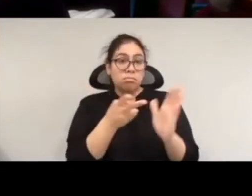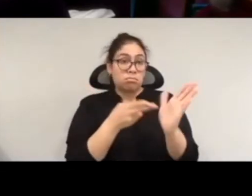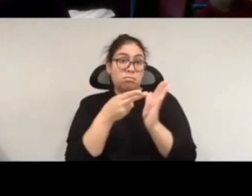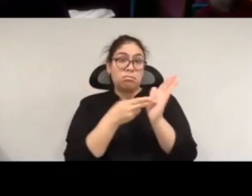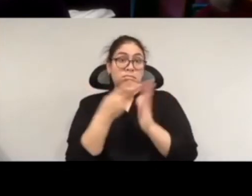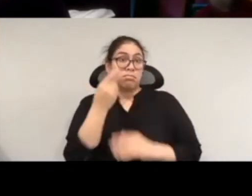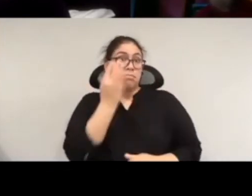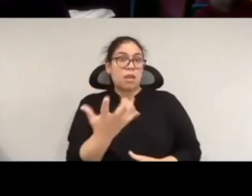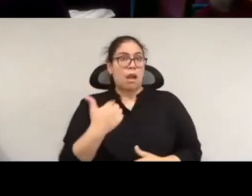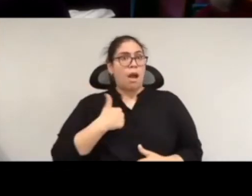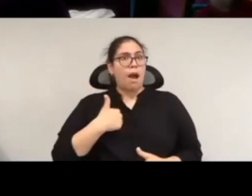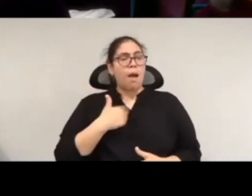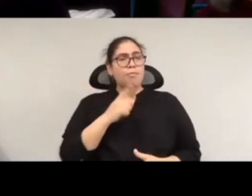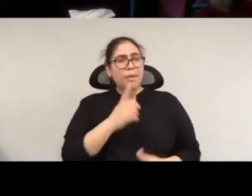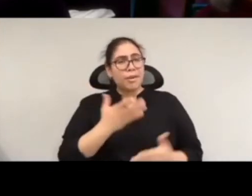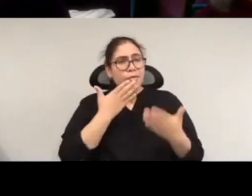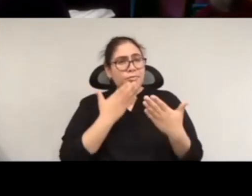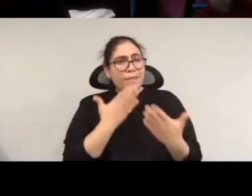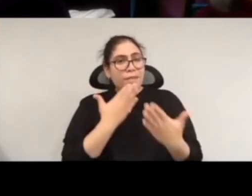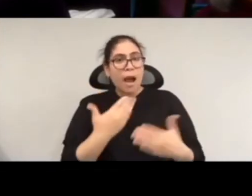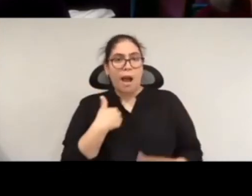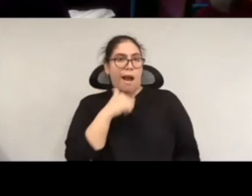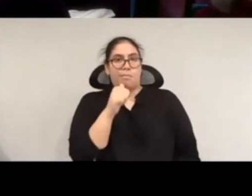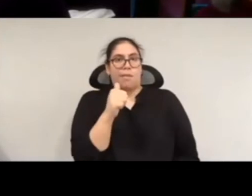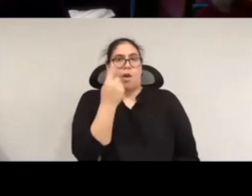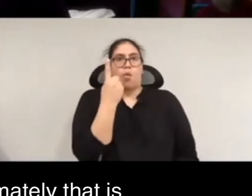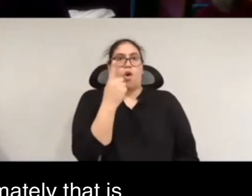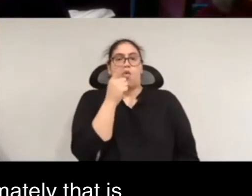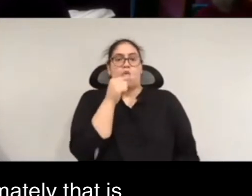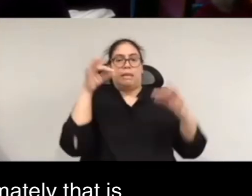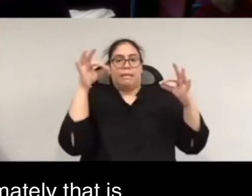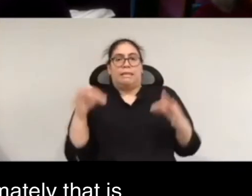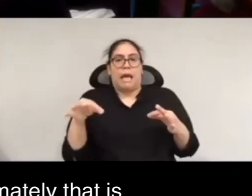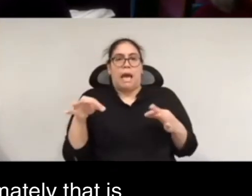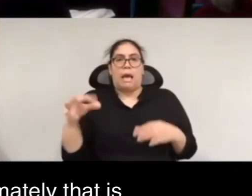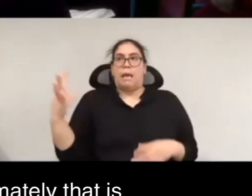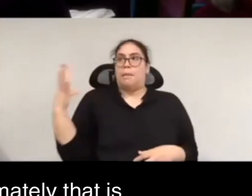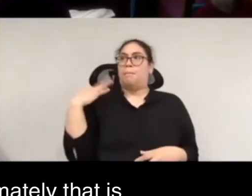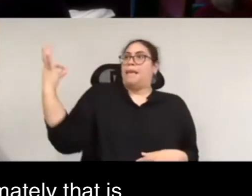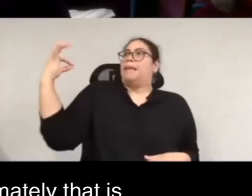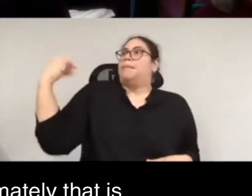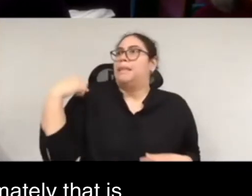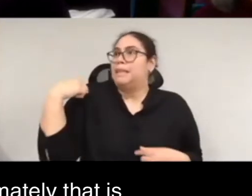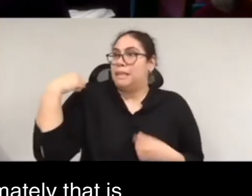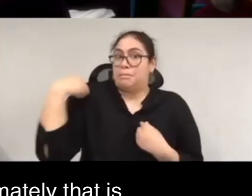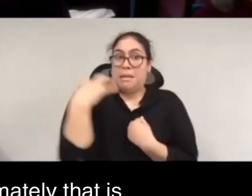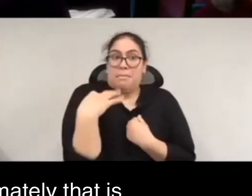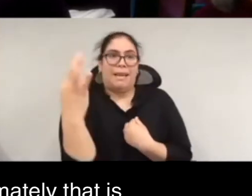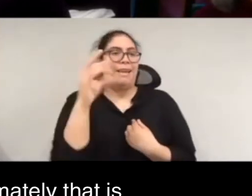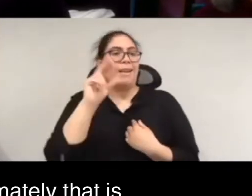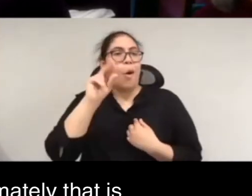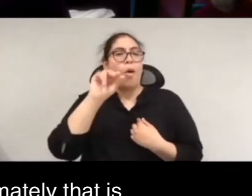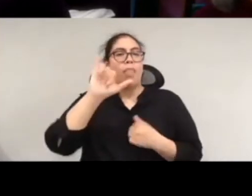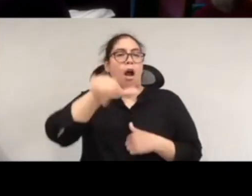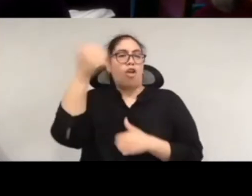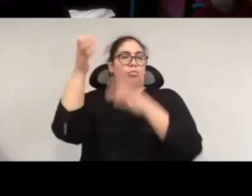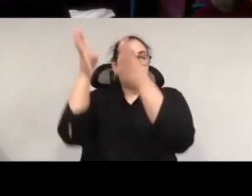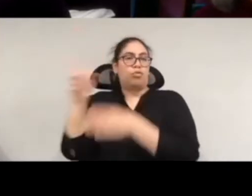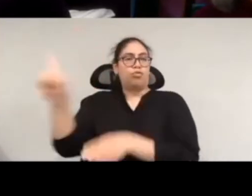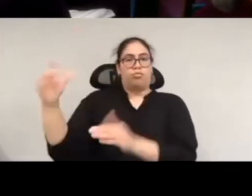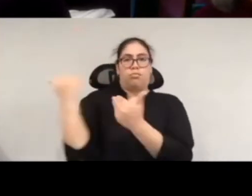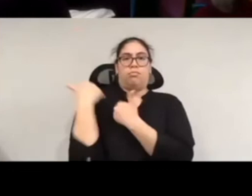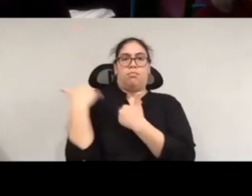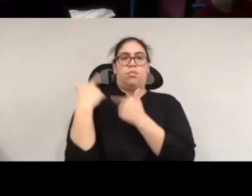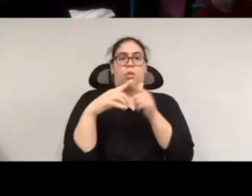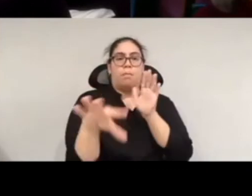you, I'm really grateful that I am not the one deciding to pick me, because ultimately that is somebody else's responsibility. But it is my